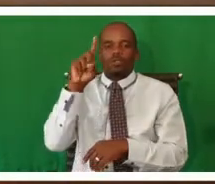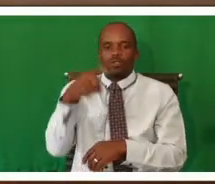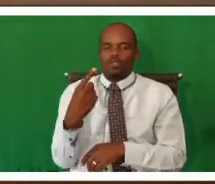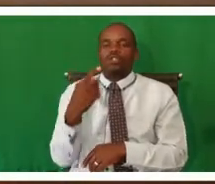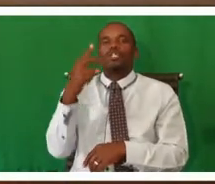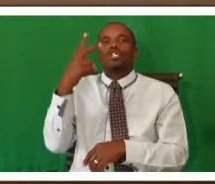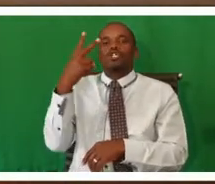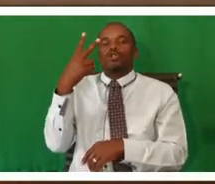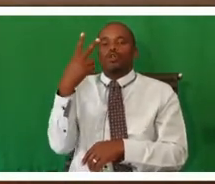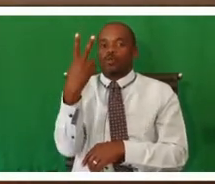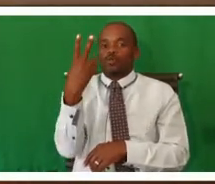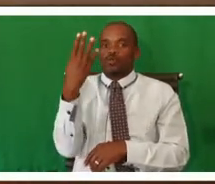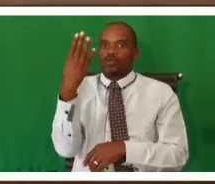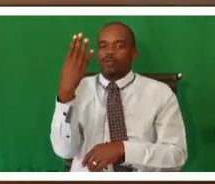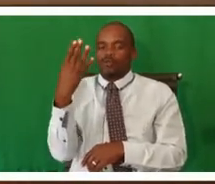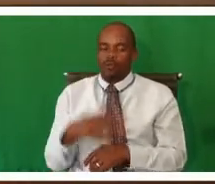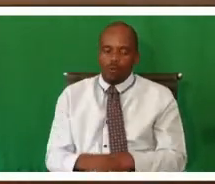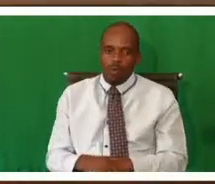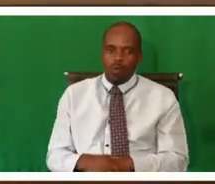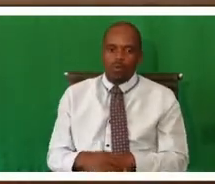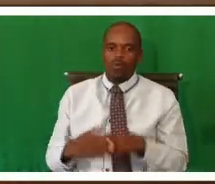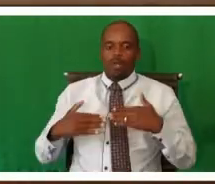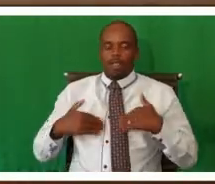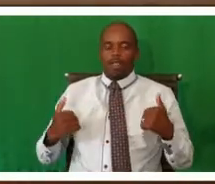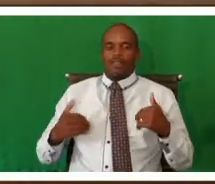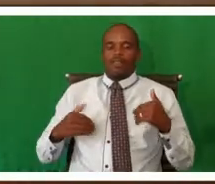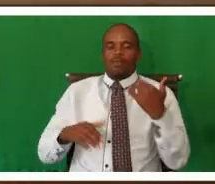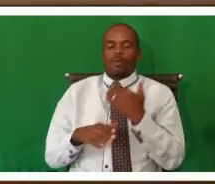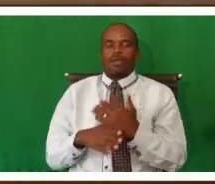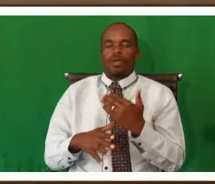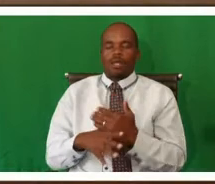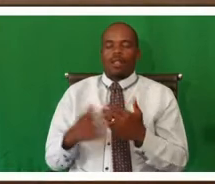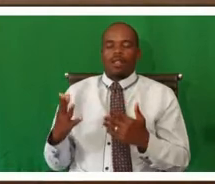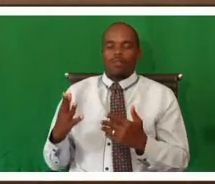5,224 healthcare workers at Pilunomi and Universitas